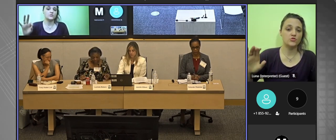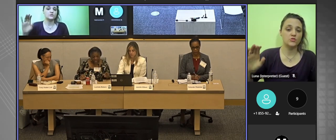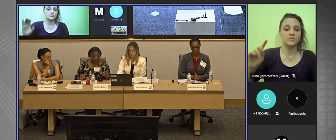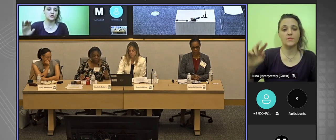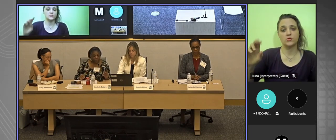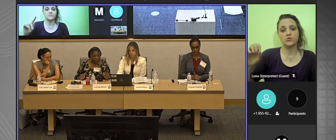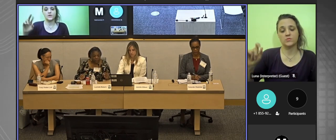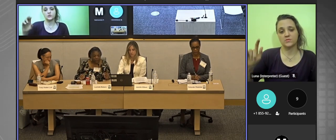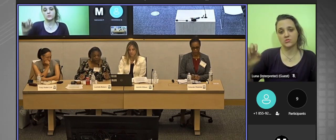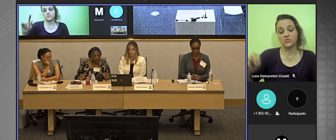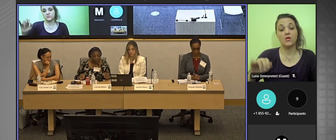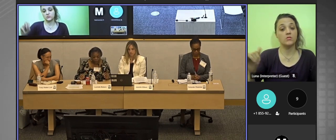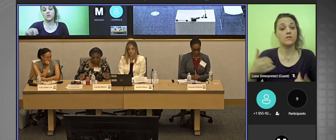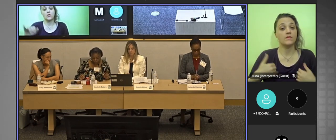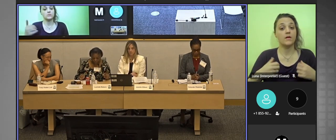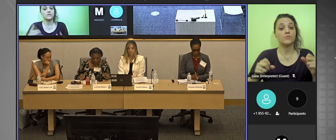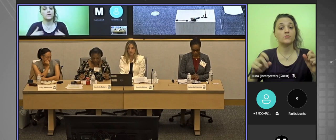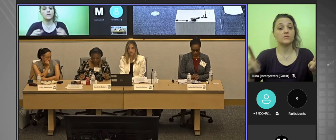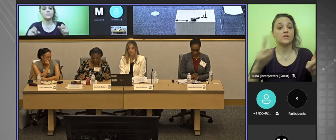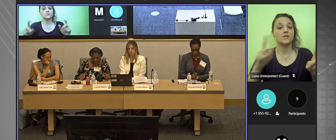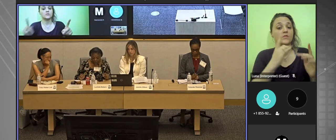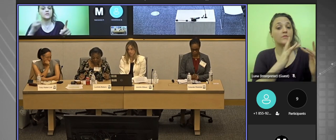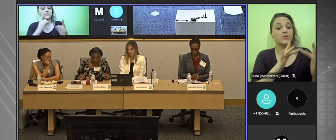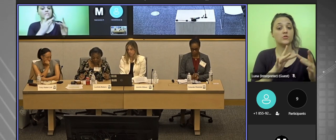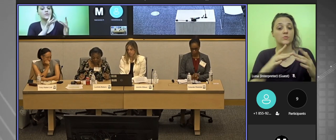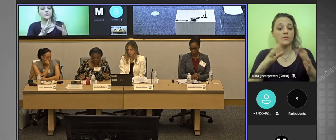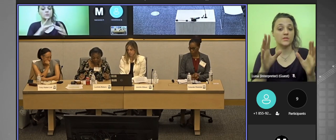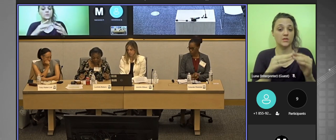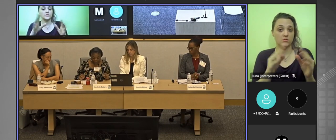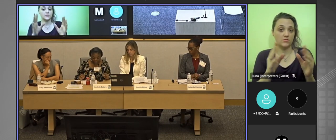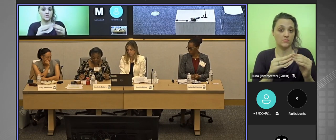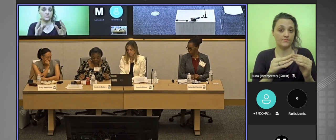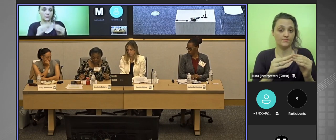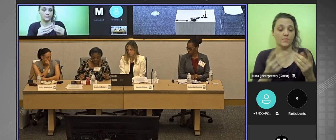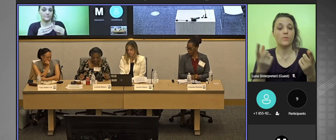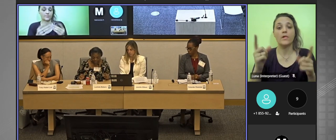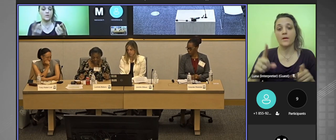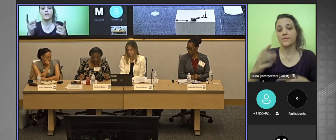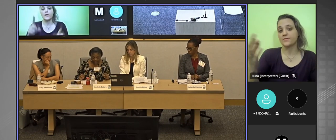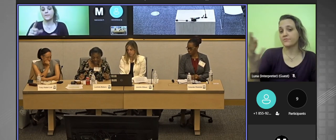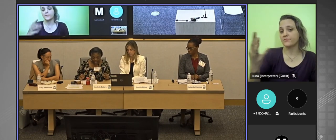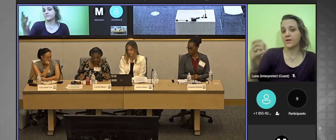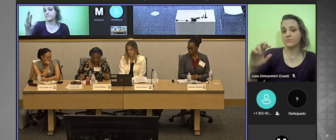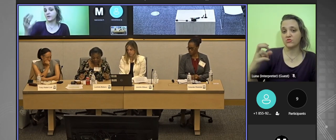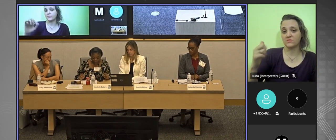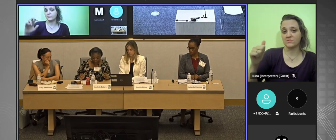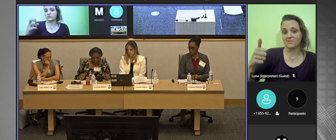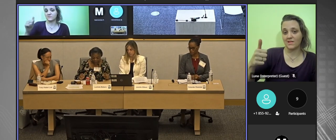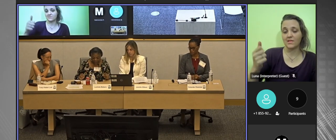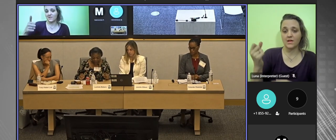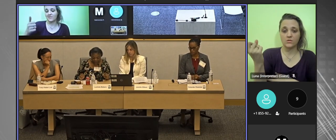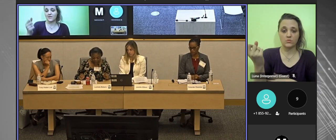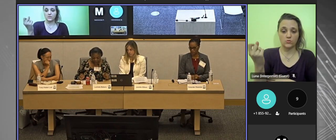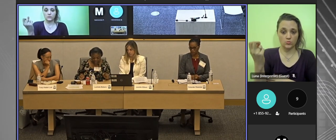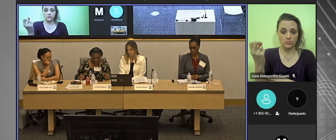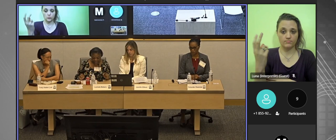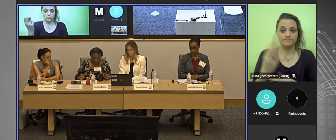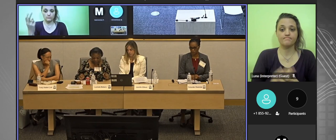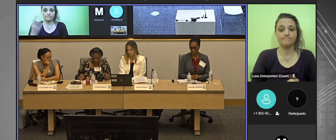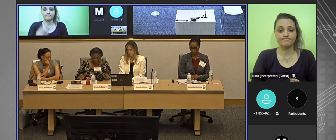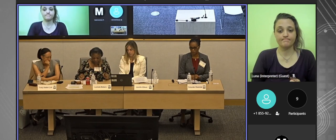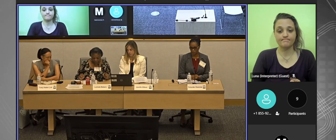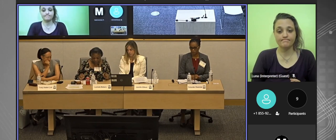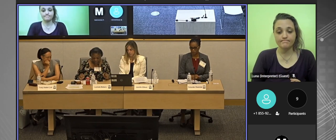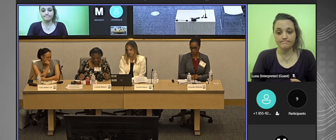Station. And then we're also going to have an opportunity for a virtual hearing we're holding on Friday, March the